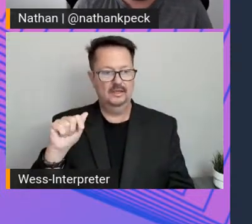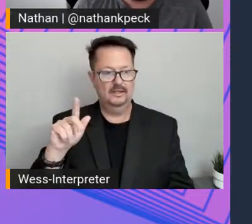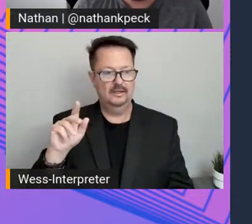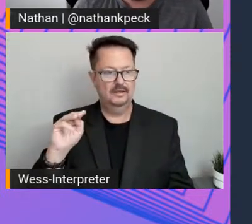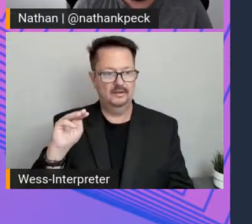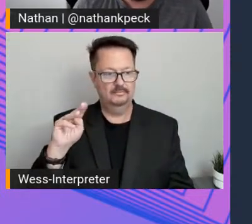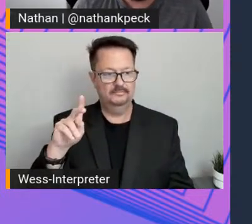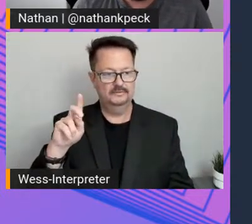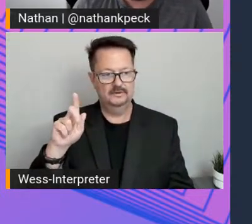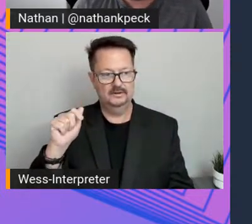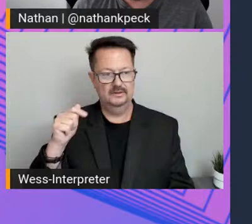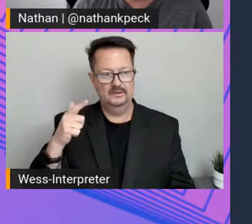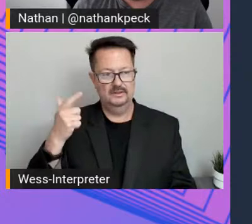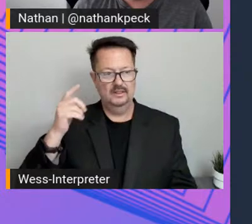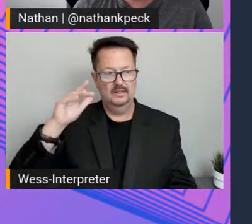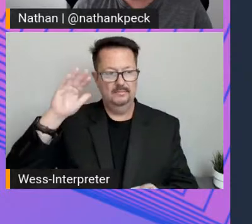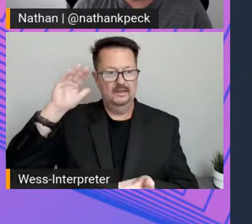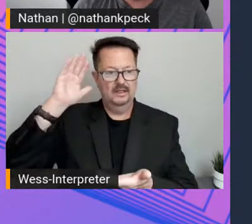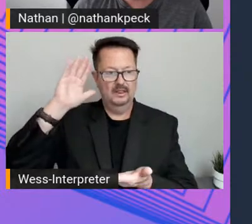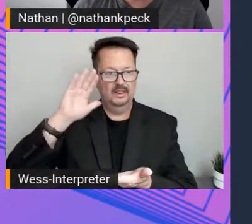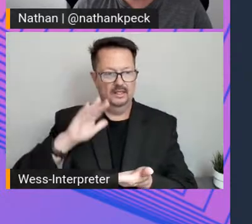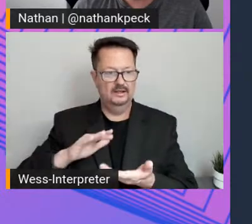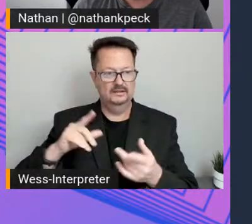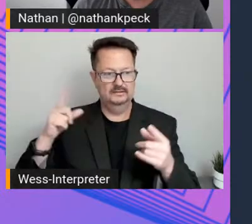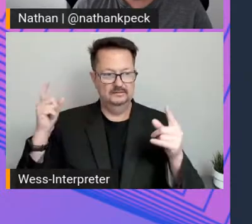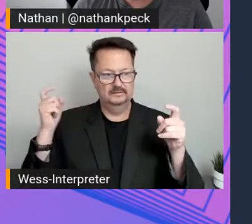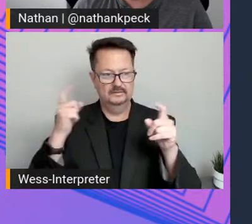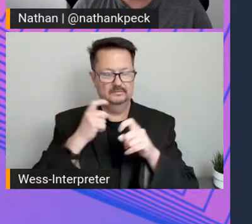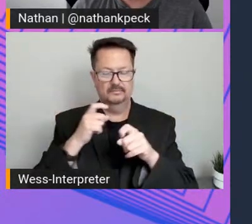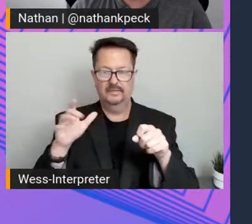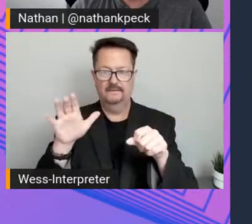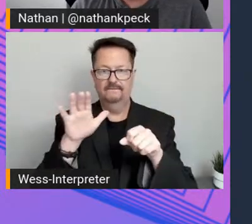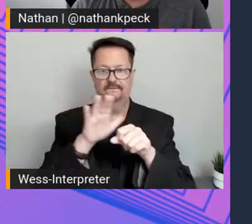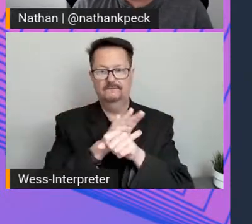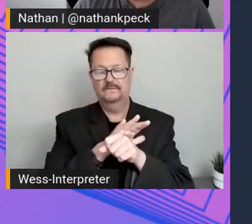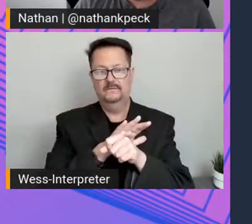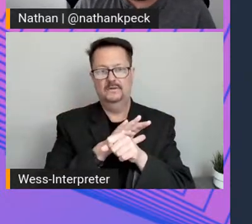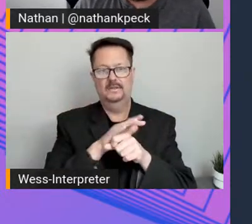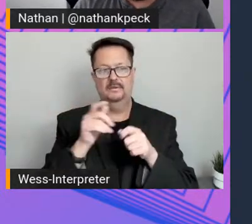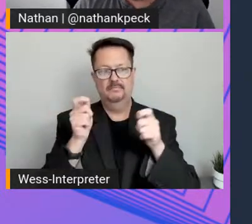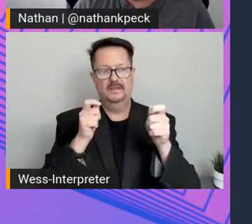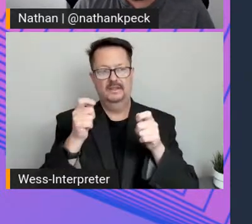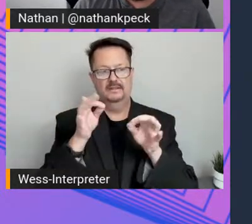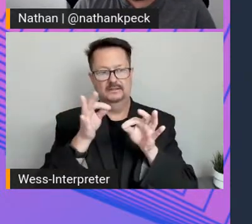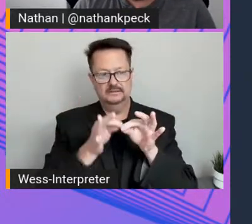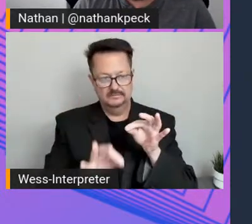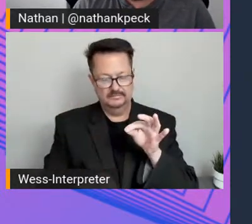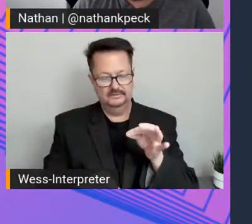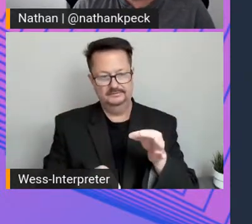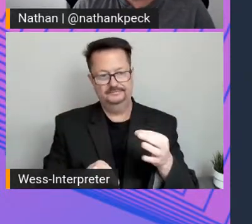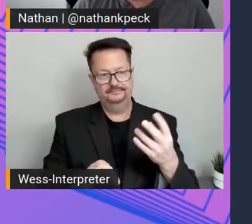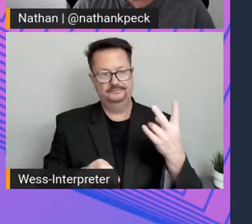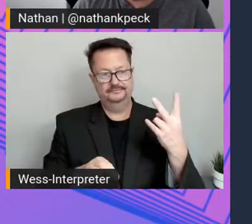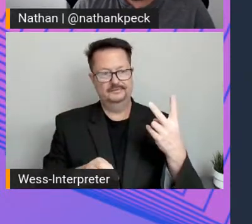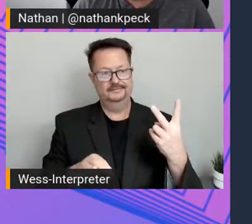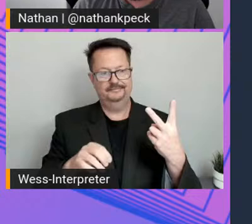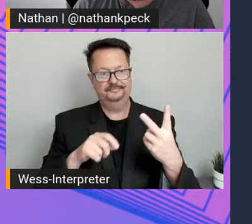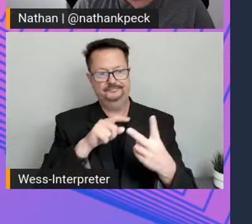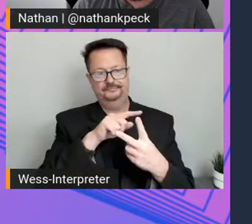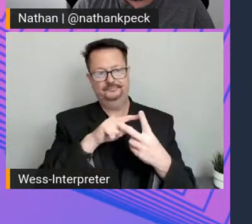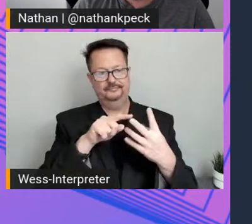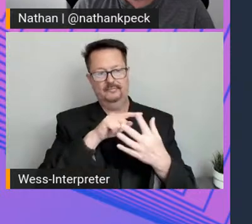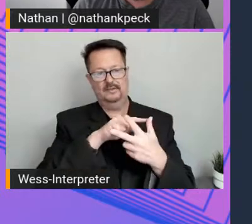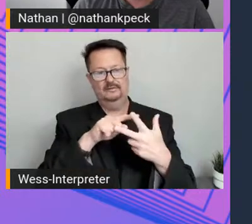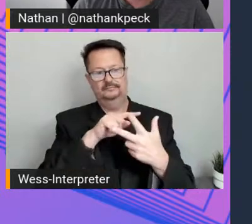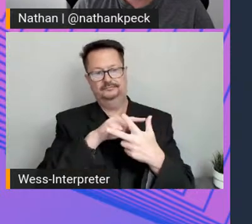to configure, but they're also fully managed and simple. And so these these compute on